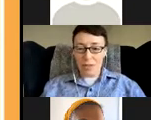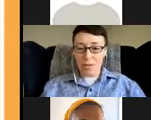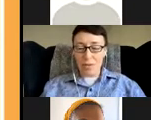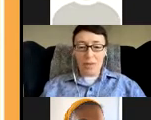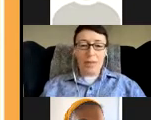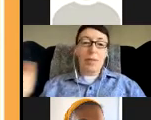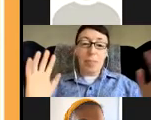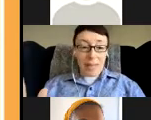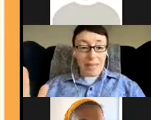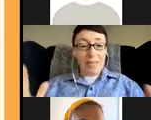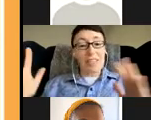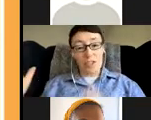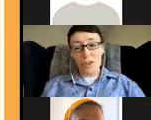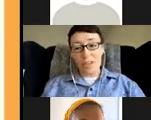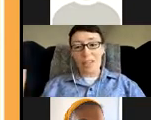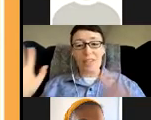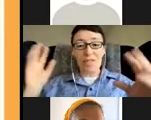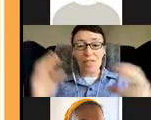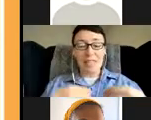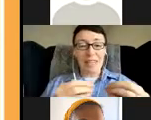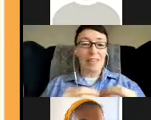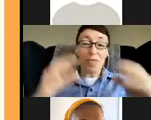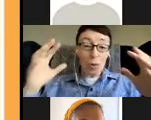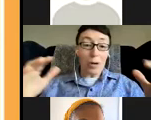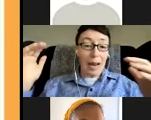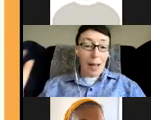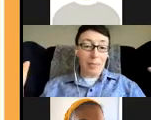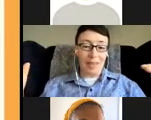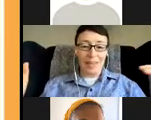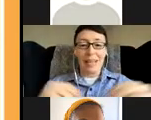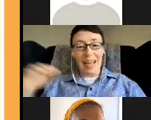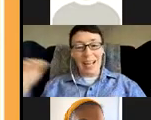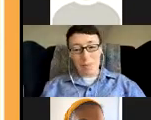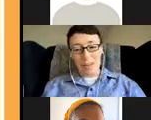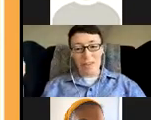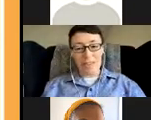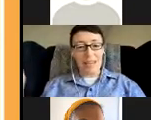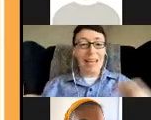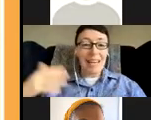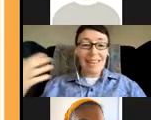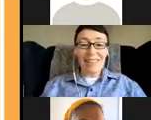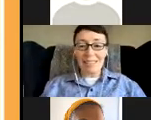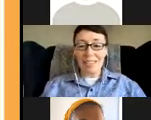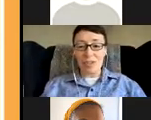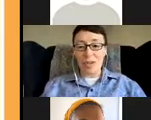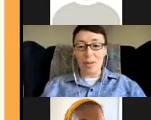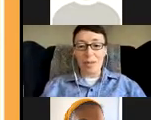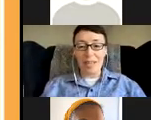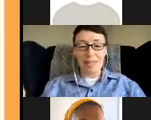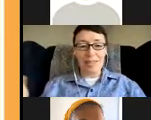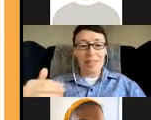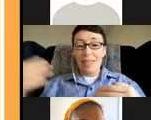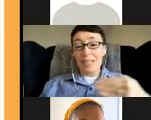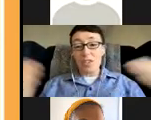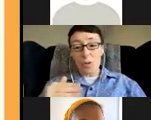to do. But concerningly, funding for CAPTA has been increasing. And again, this is concerning